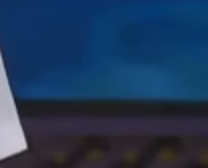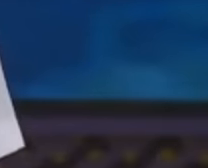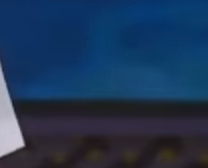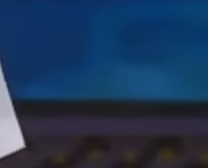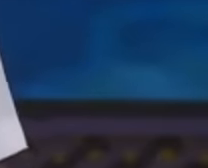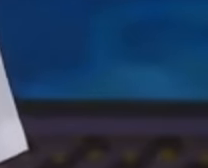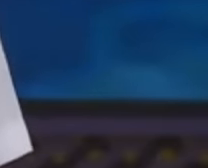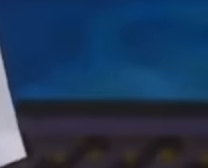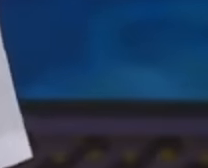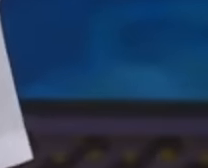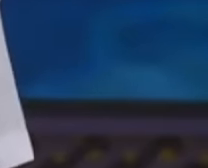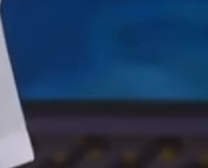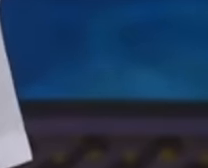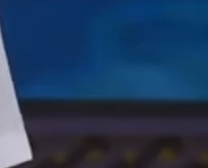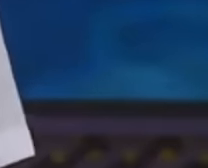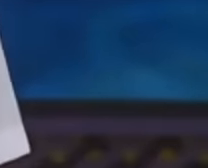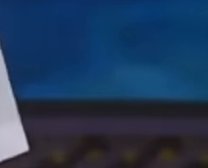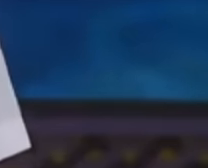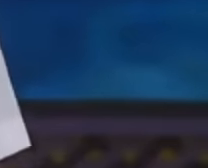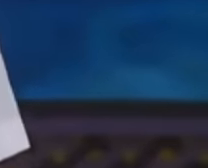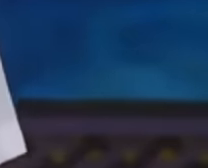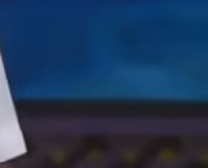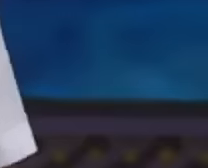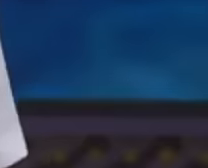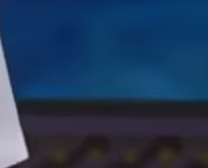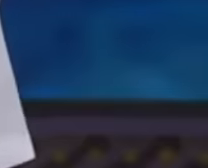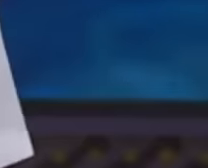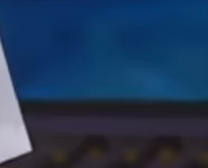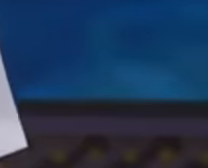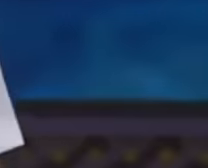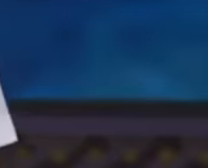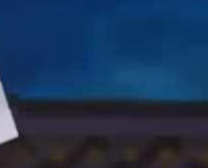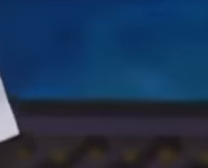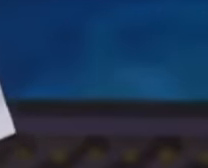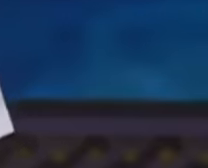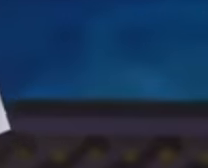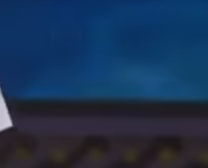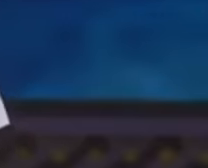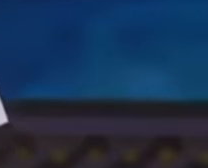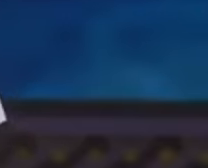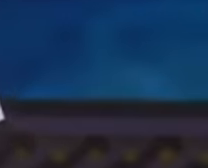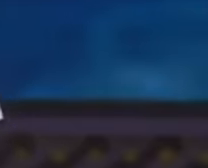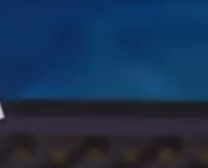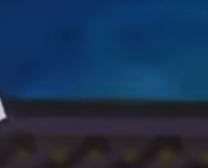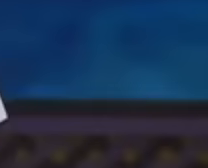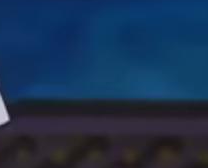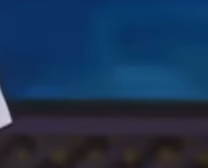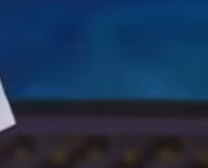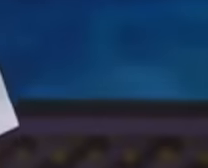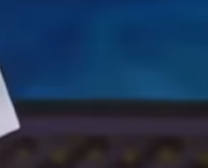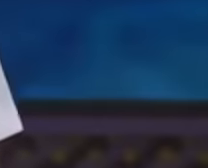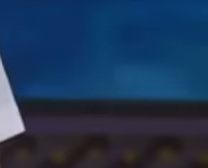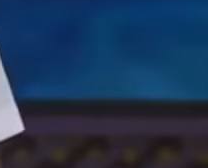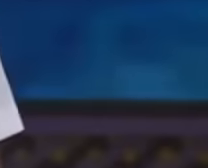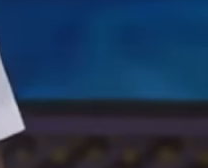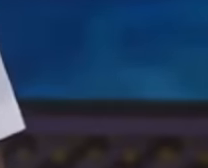deliverance, you may want to go and ease yourself and quickly return and settle down for